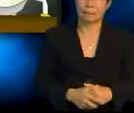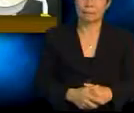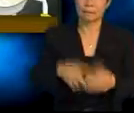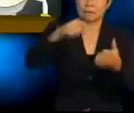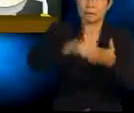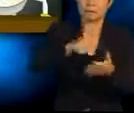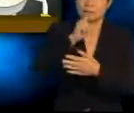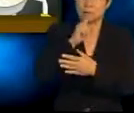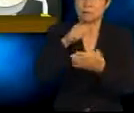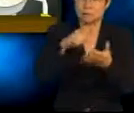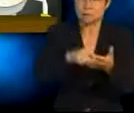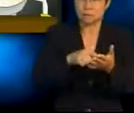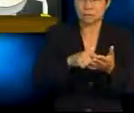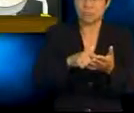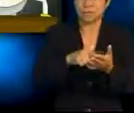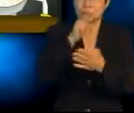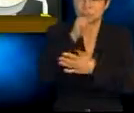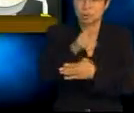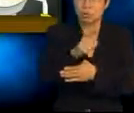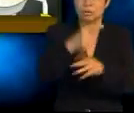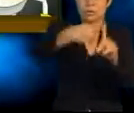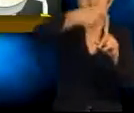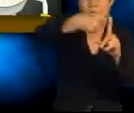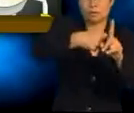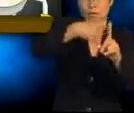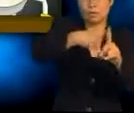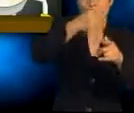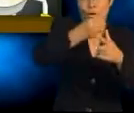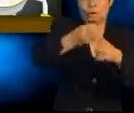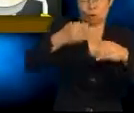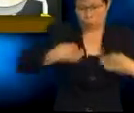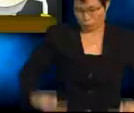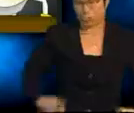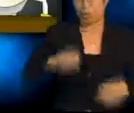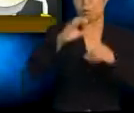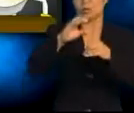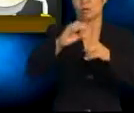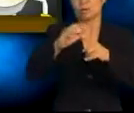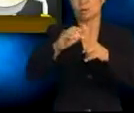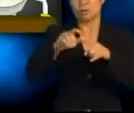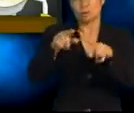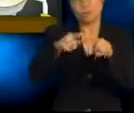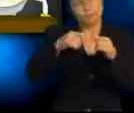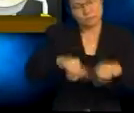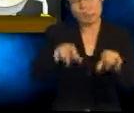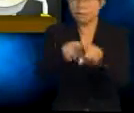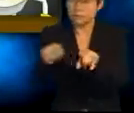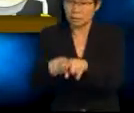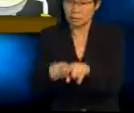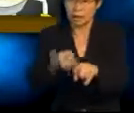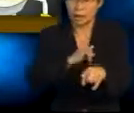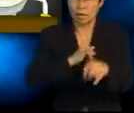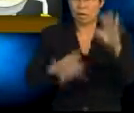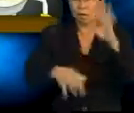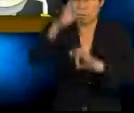This is true, provided that the temperature and the other physical conditions remain constant. I hereby